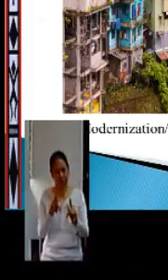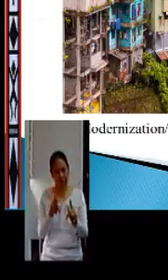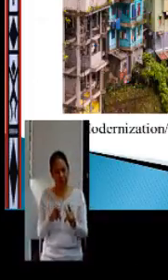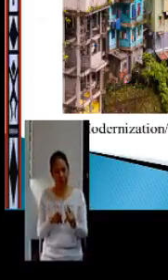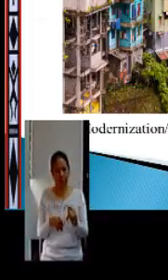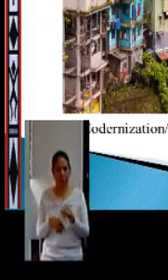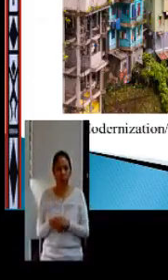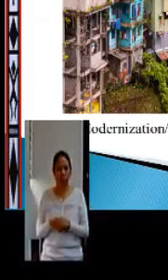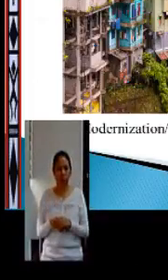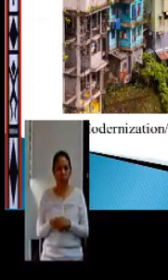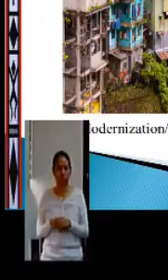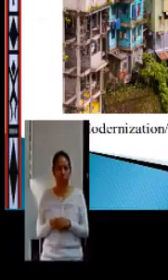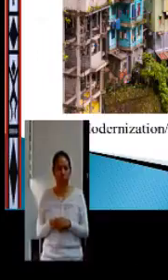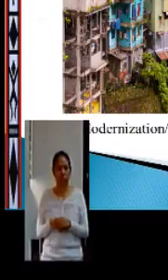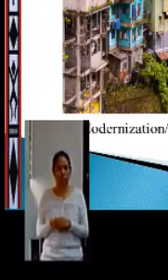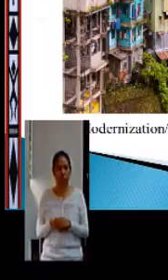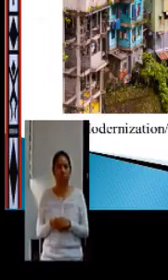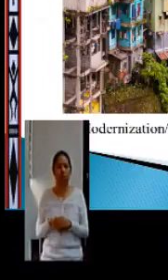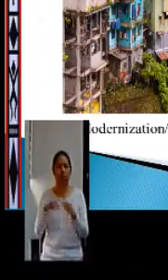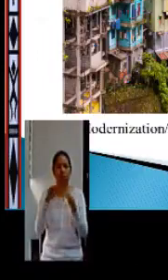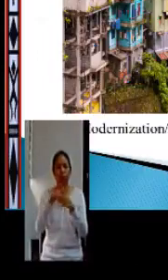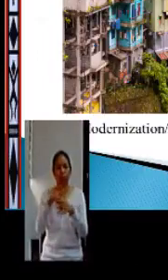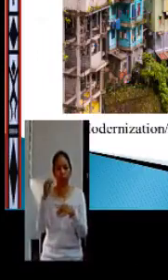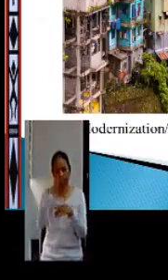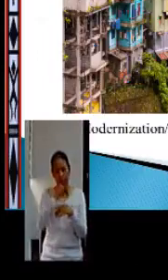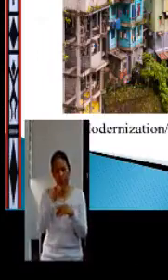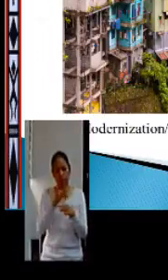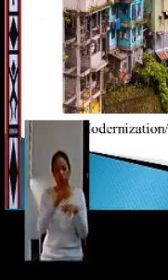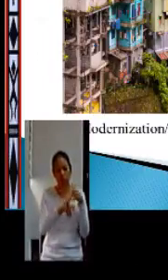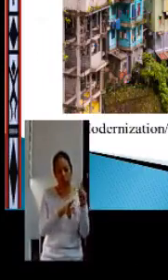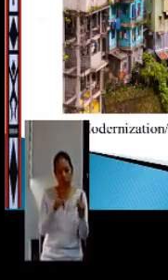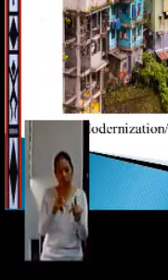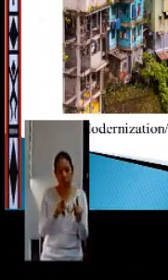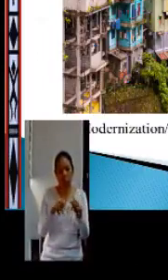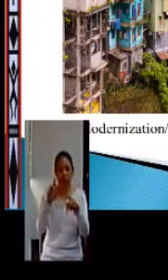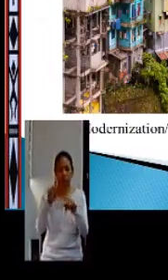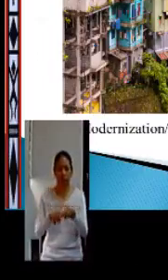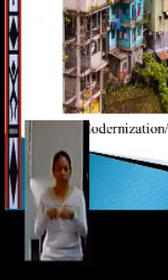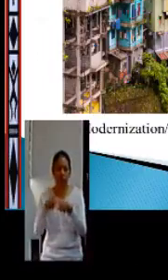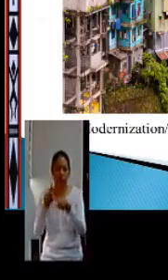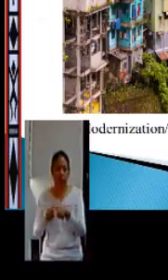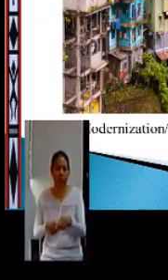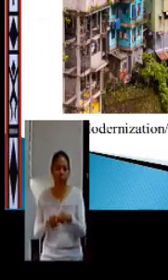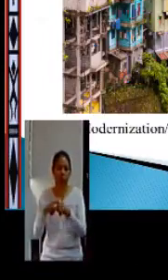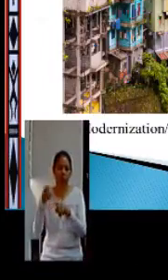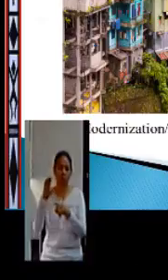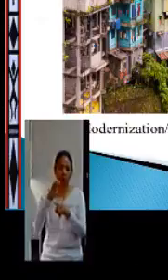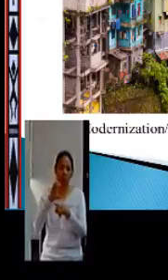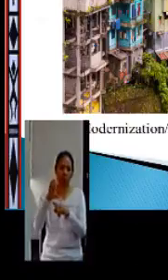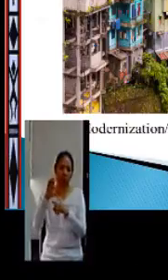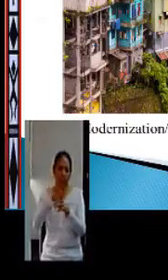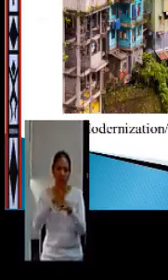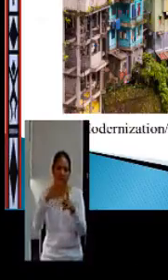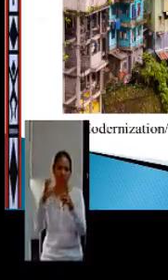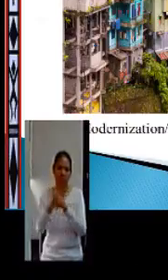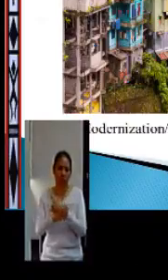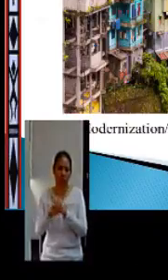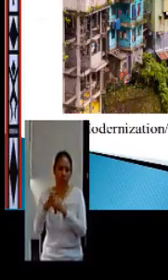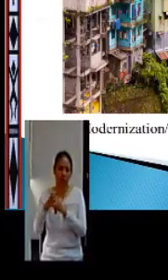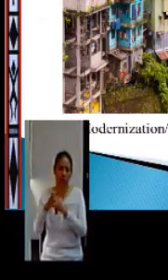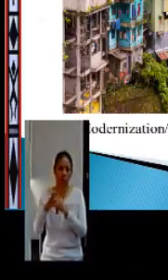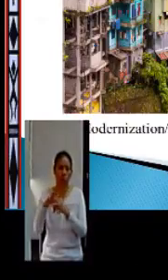sa Ifugao. Kaya people rely on ecology of the source of raw materials. Every time doon na lang nagdidepende